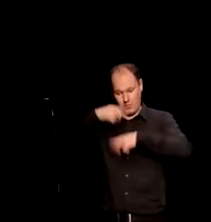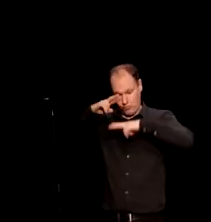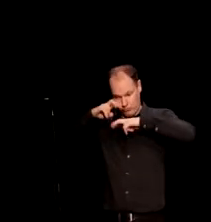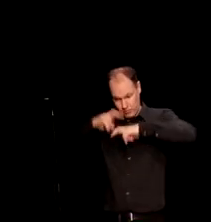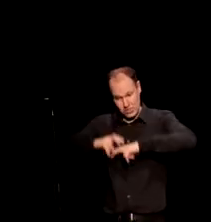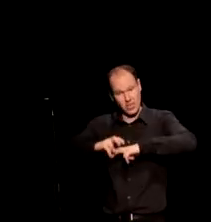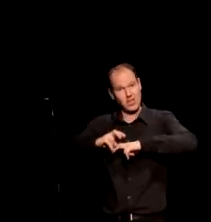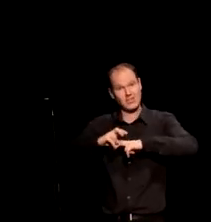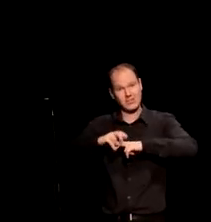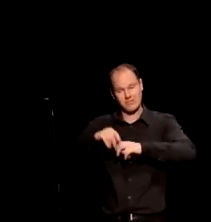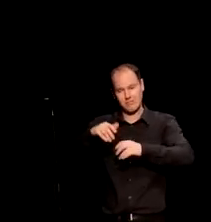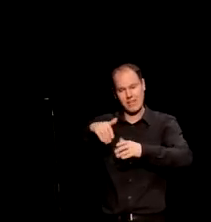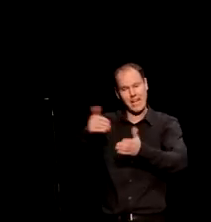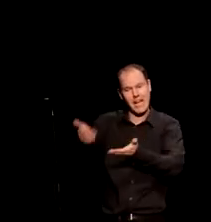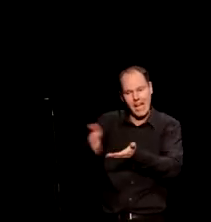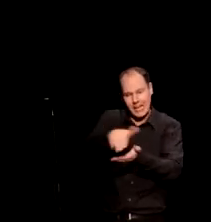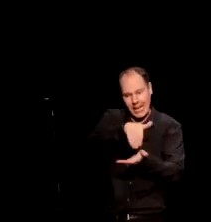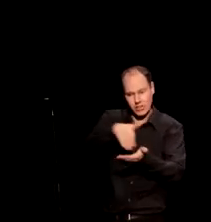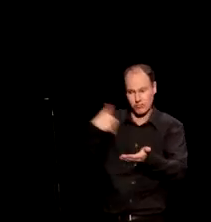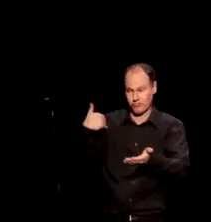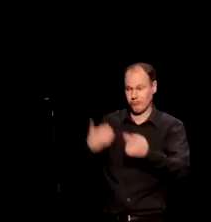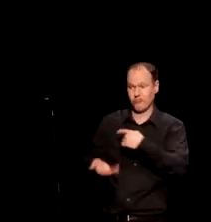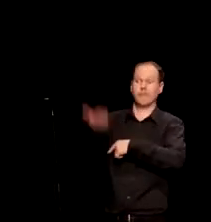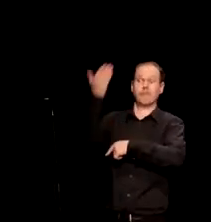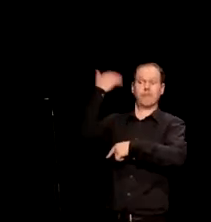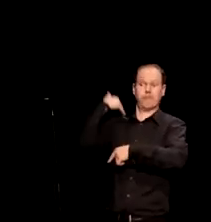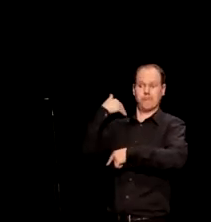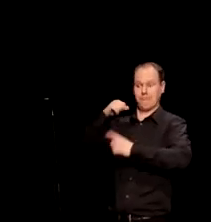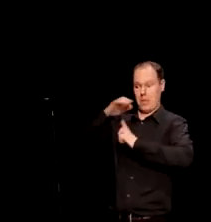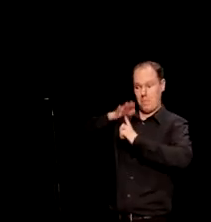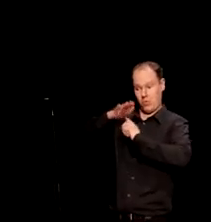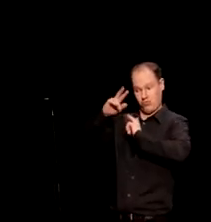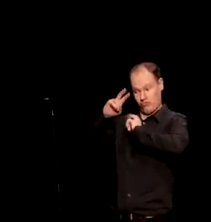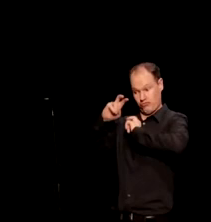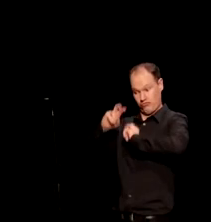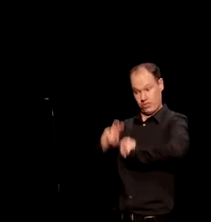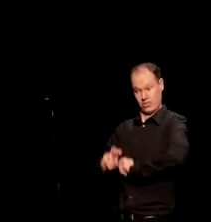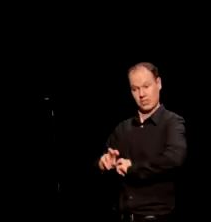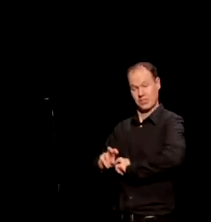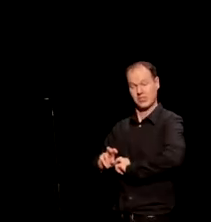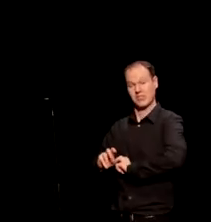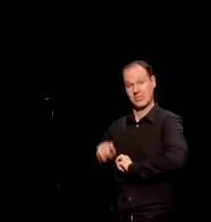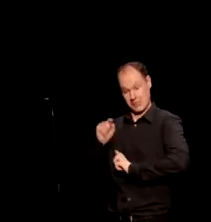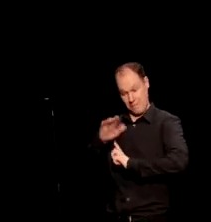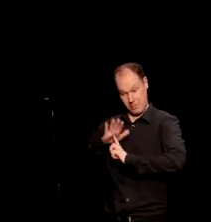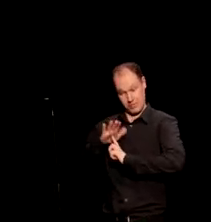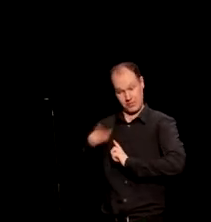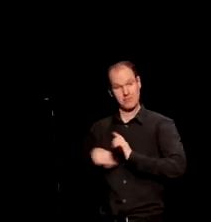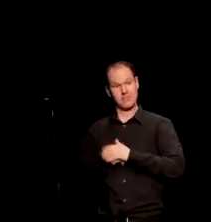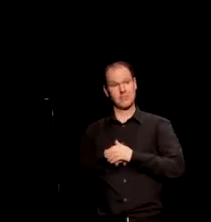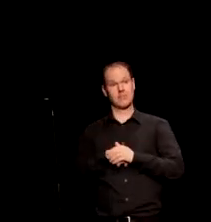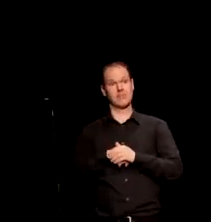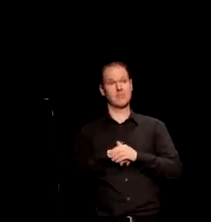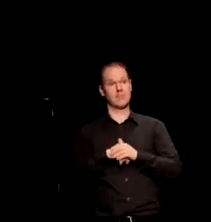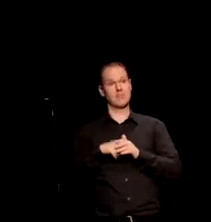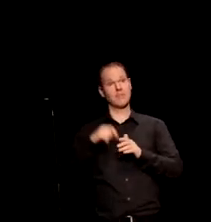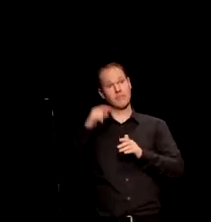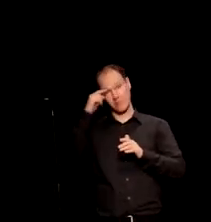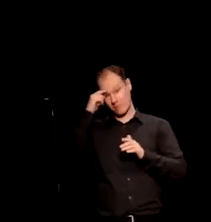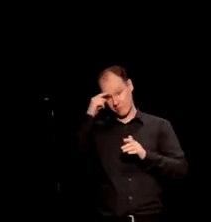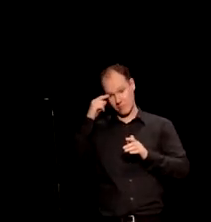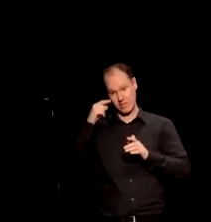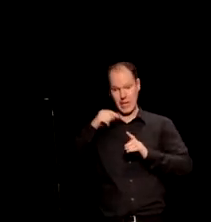archives. And just going by what Amanda said, with just the importance of archiving